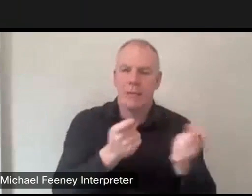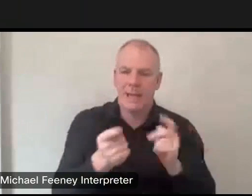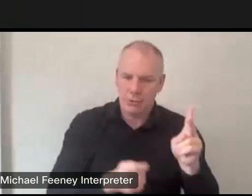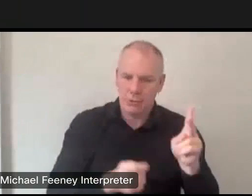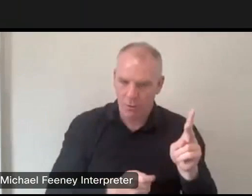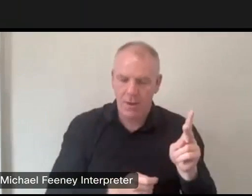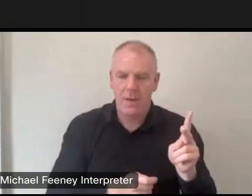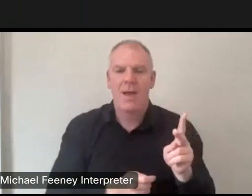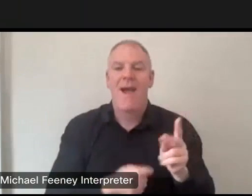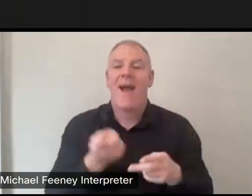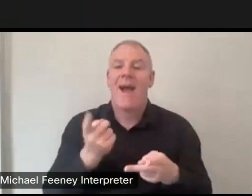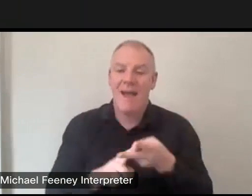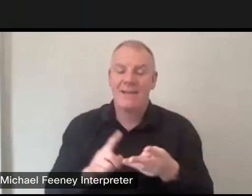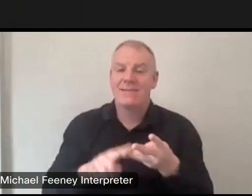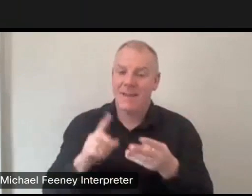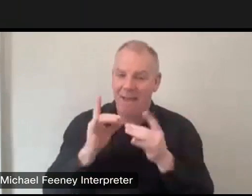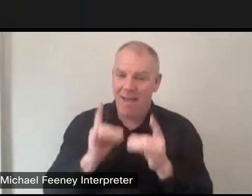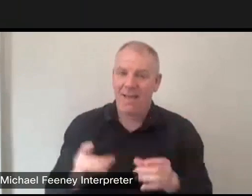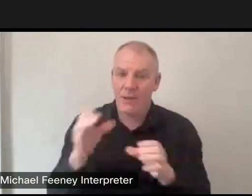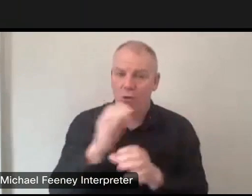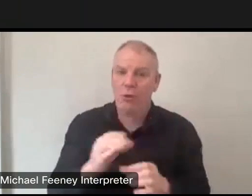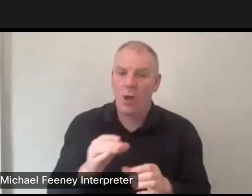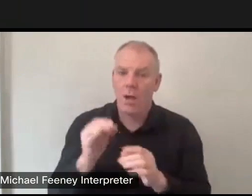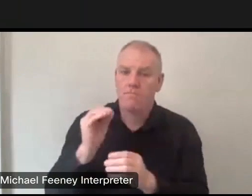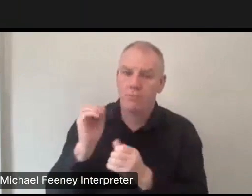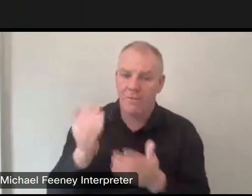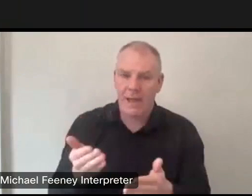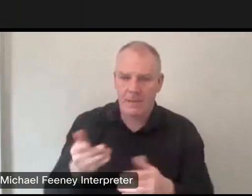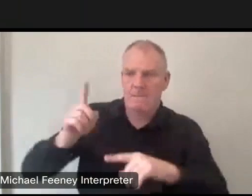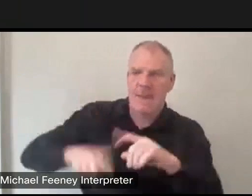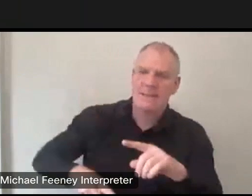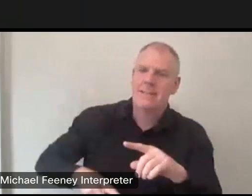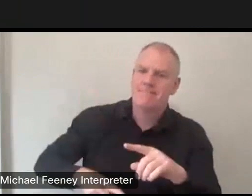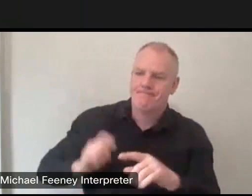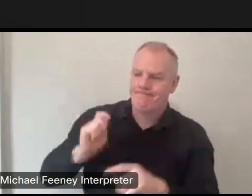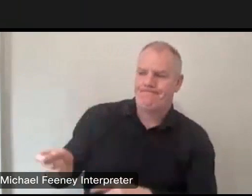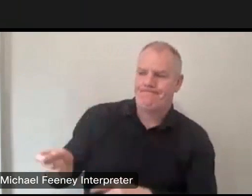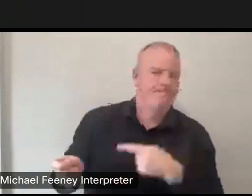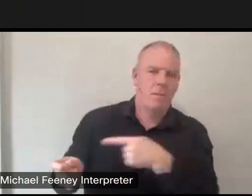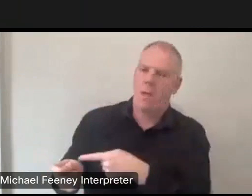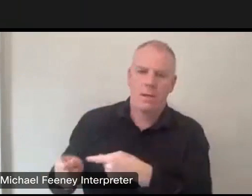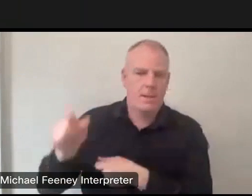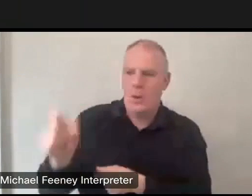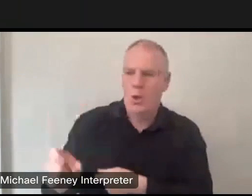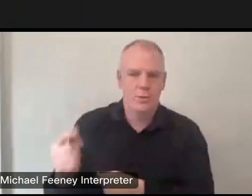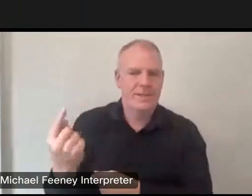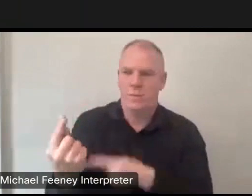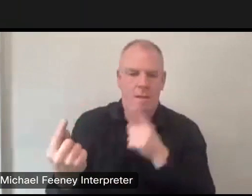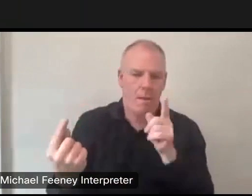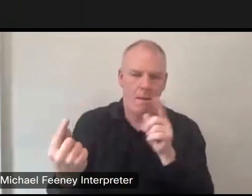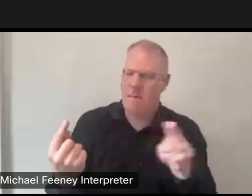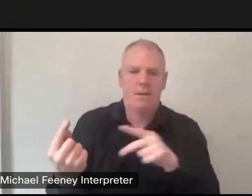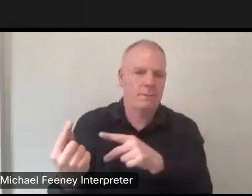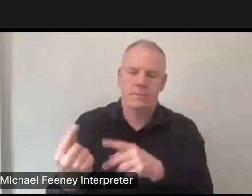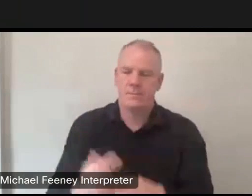is also the health service provider who will be penalised, or the penalty will apply to the provider, not the individuals involved in the